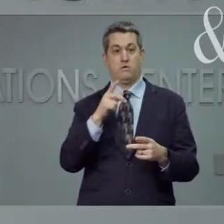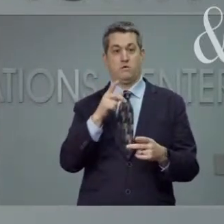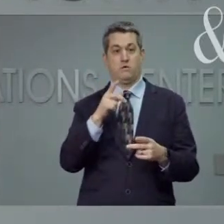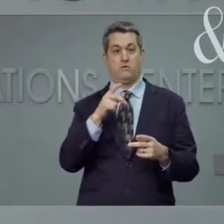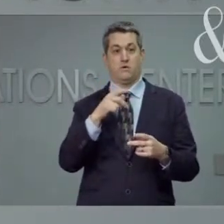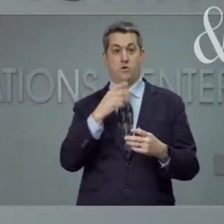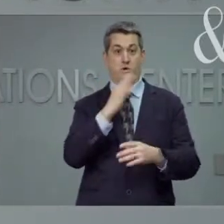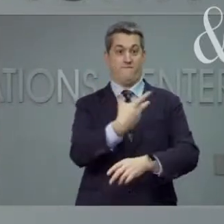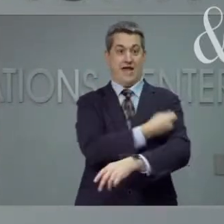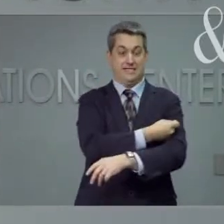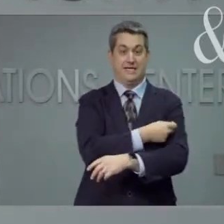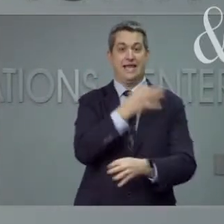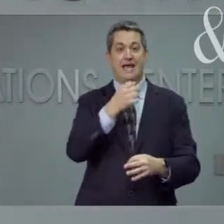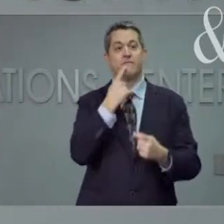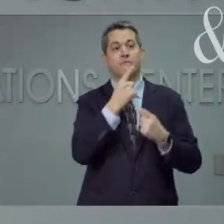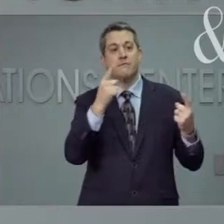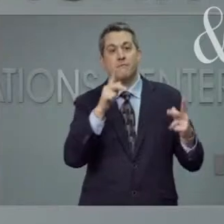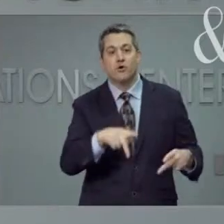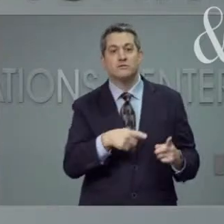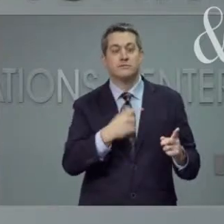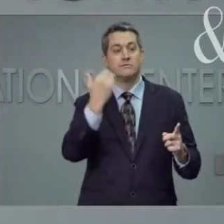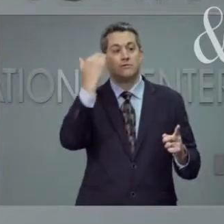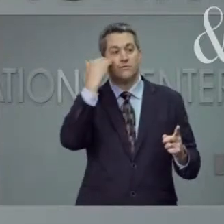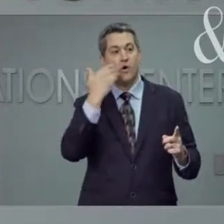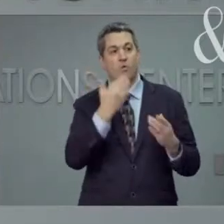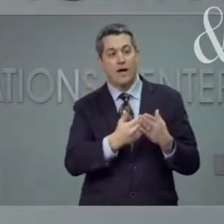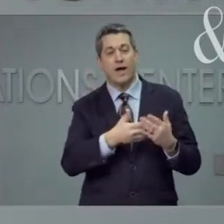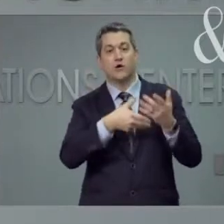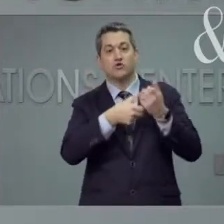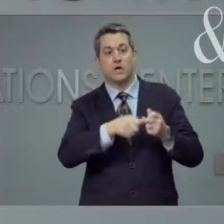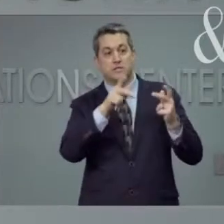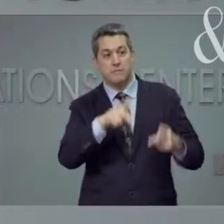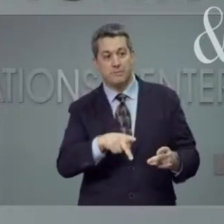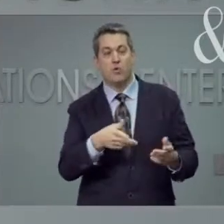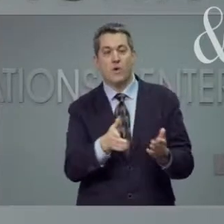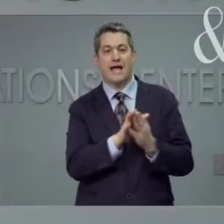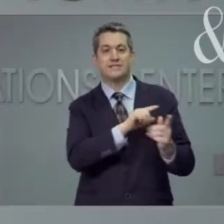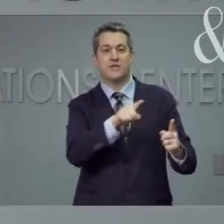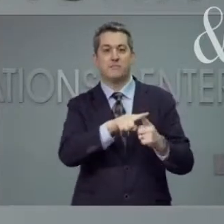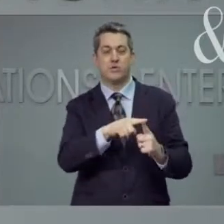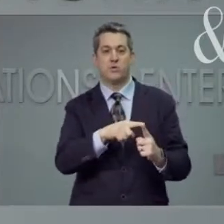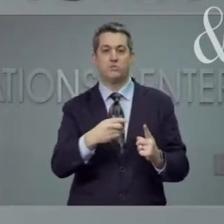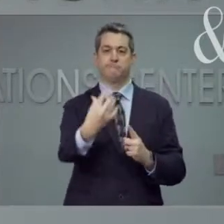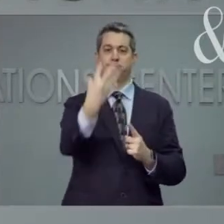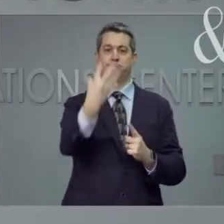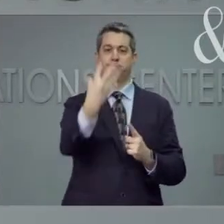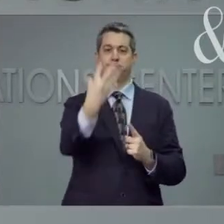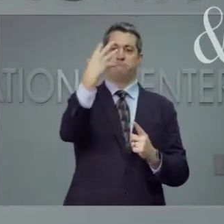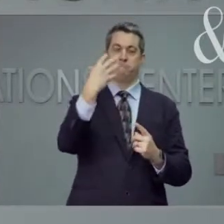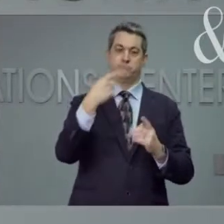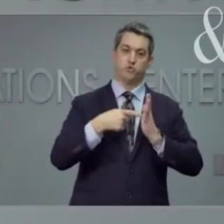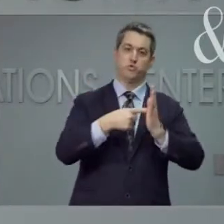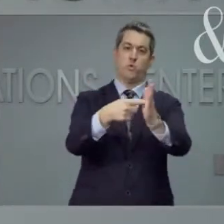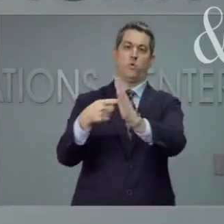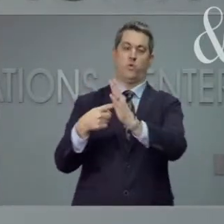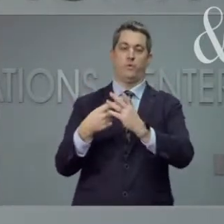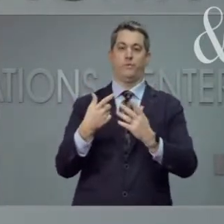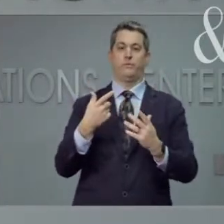are known and trusted. In many communities of color, people